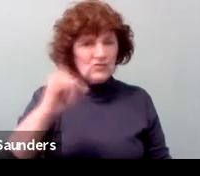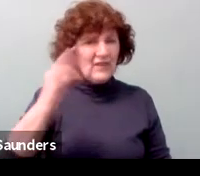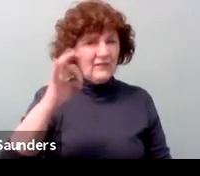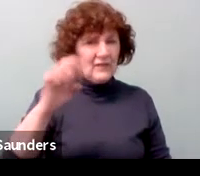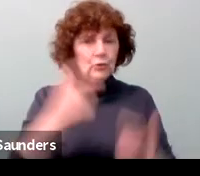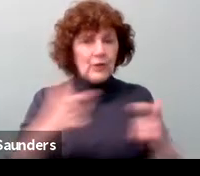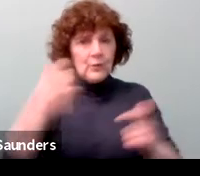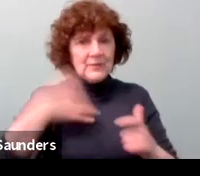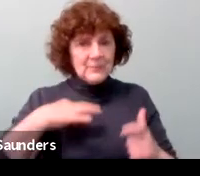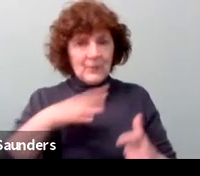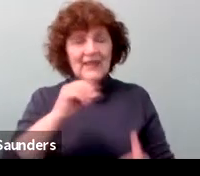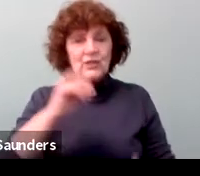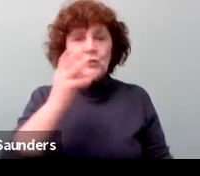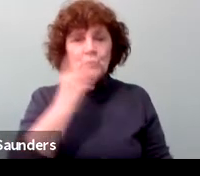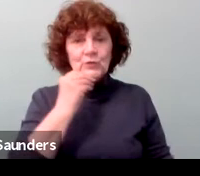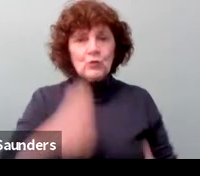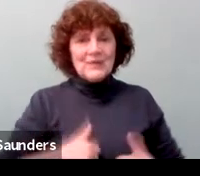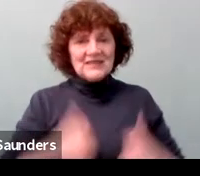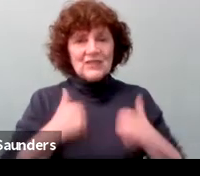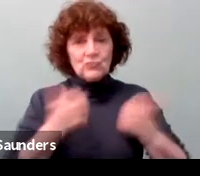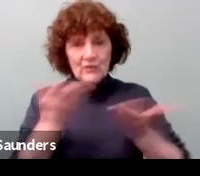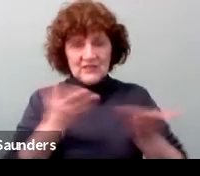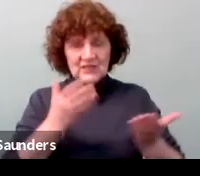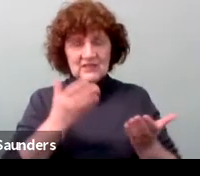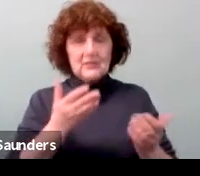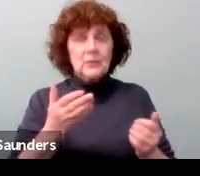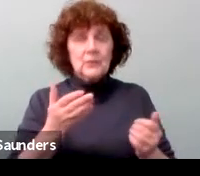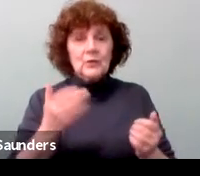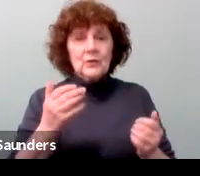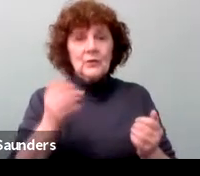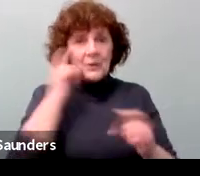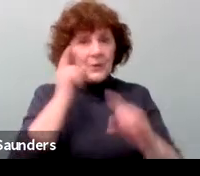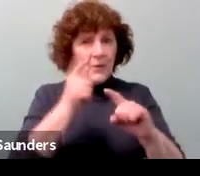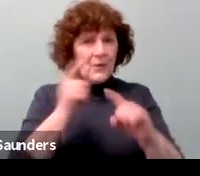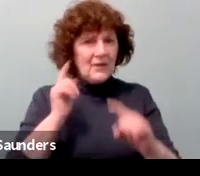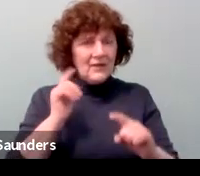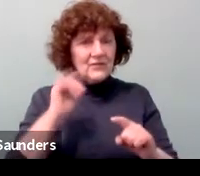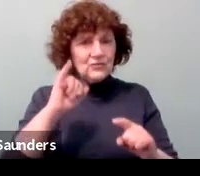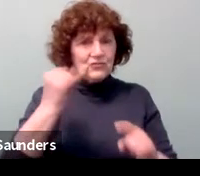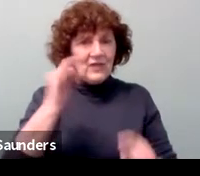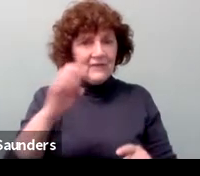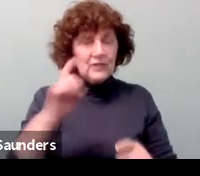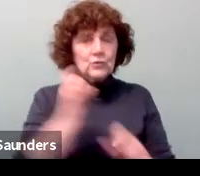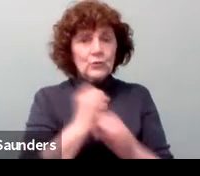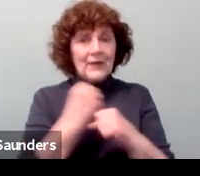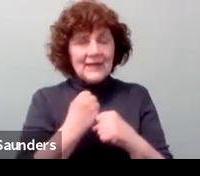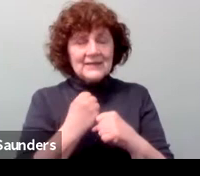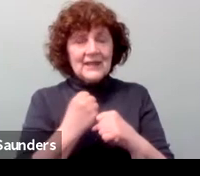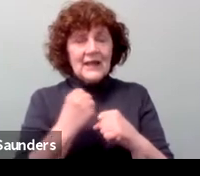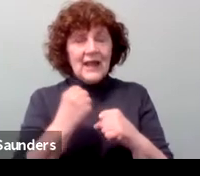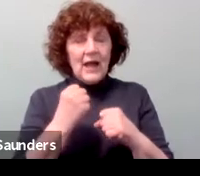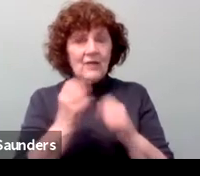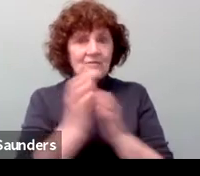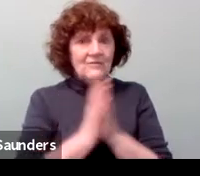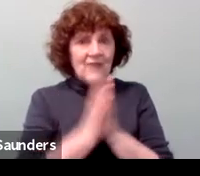Residential Services. The mission of Federation is to create a thriving, vibrant, and engaged Jewish